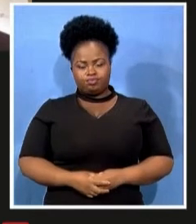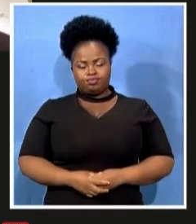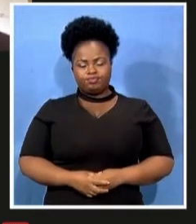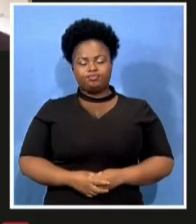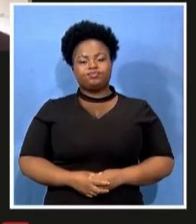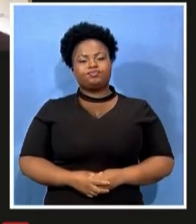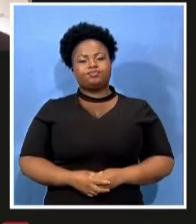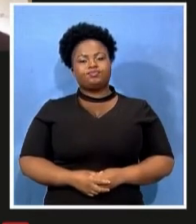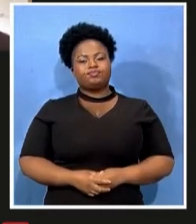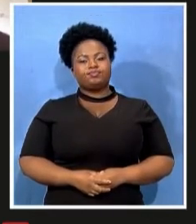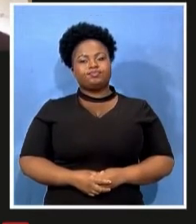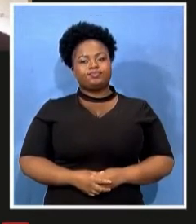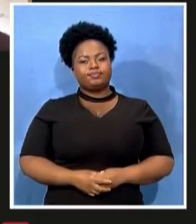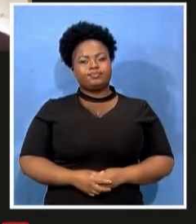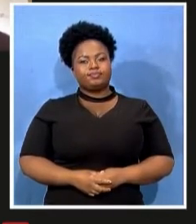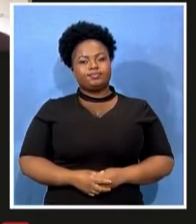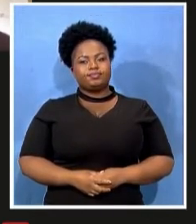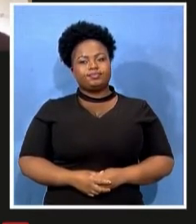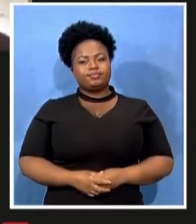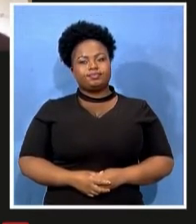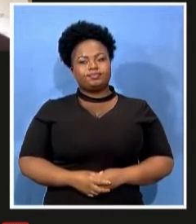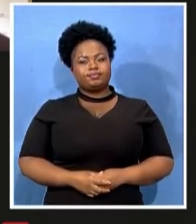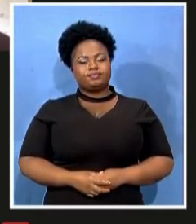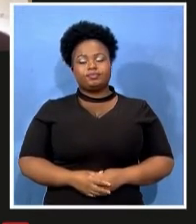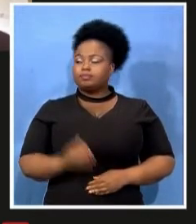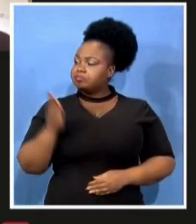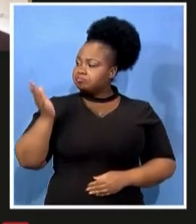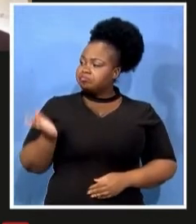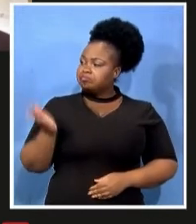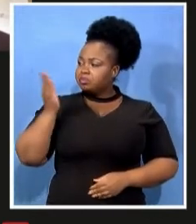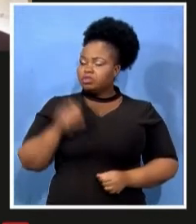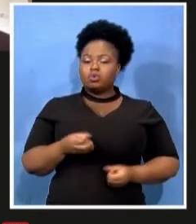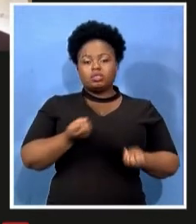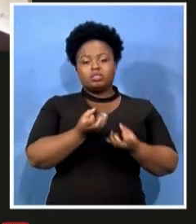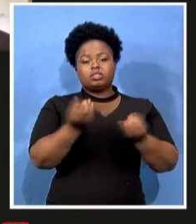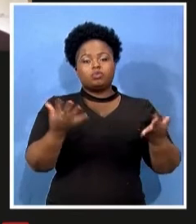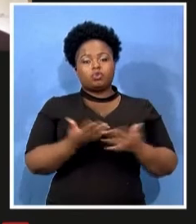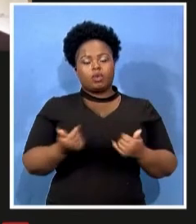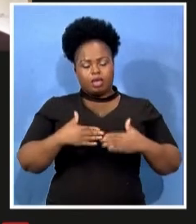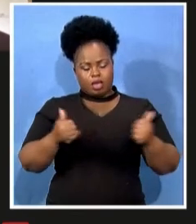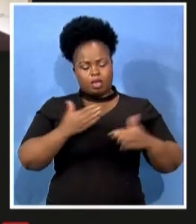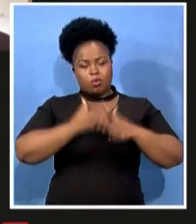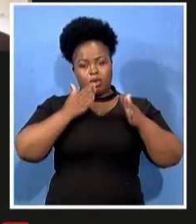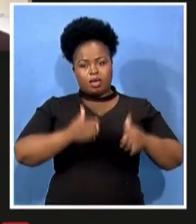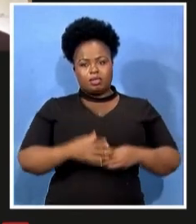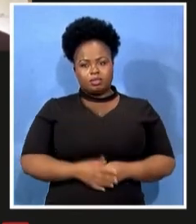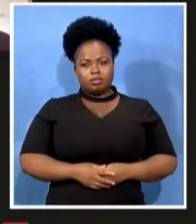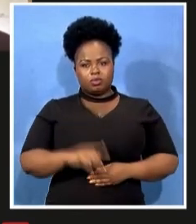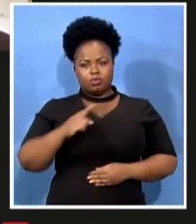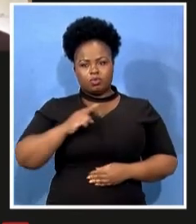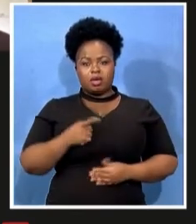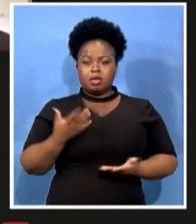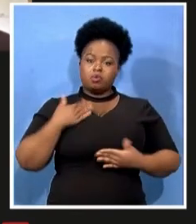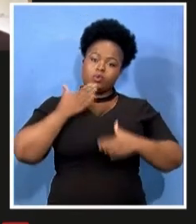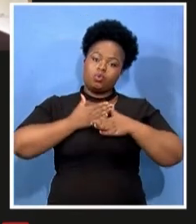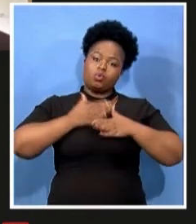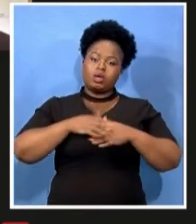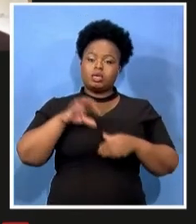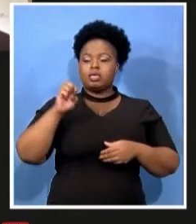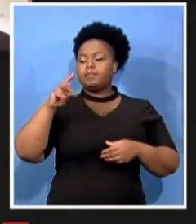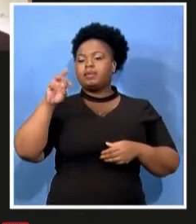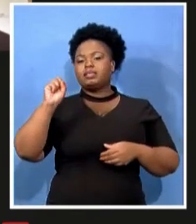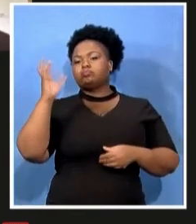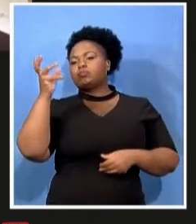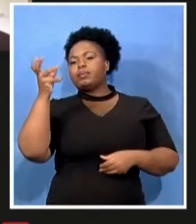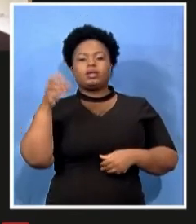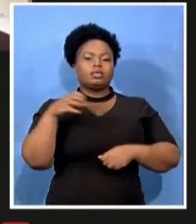it's just the distribution within the health workers, so that where do you find EMS staff, where do you find health workers, community